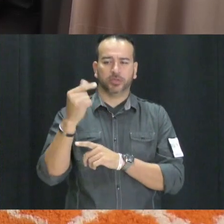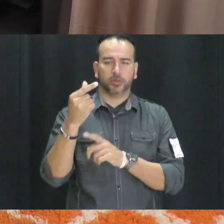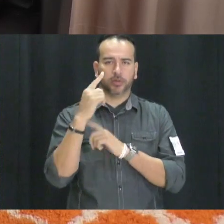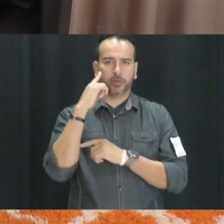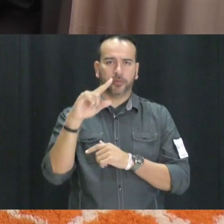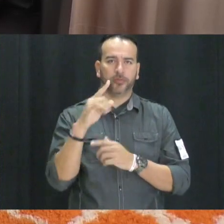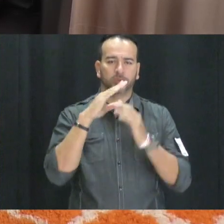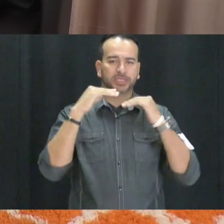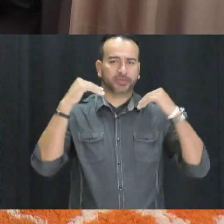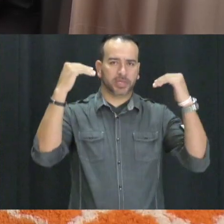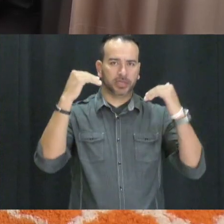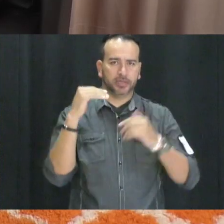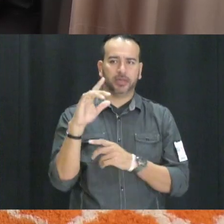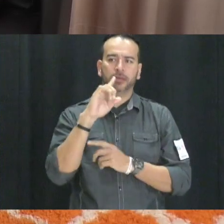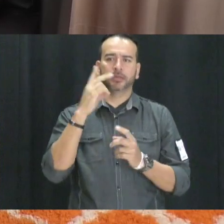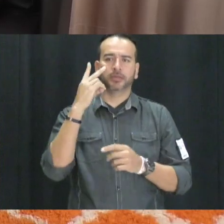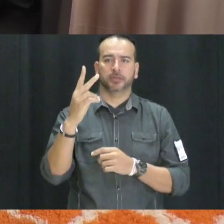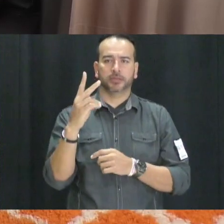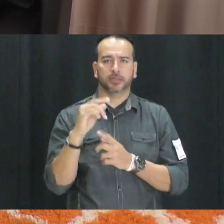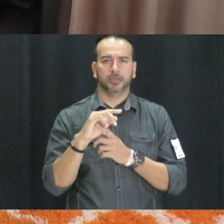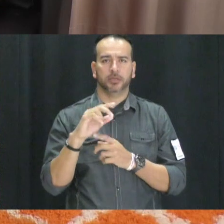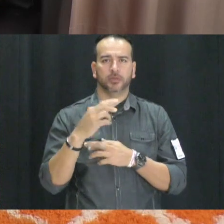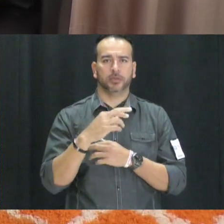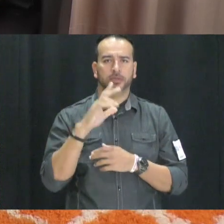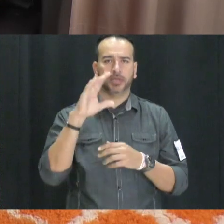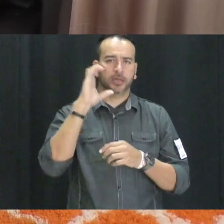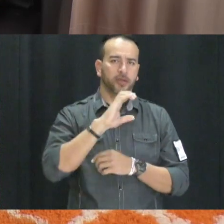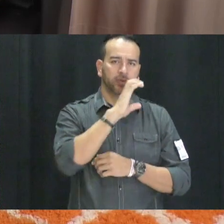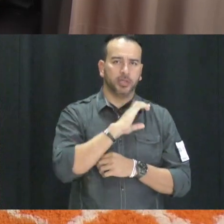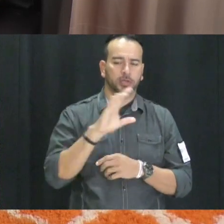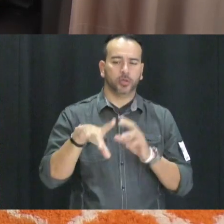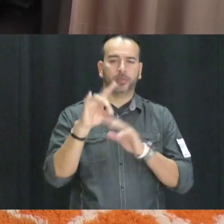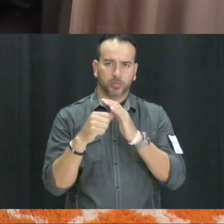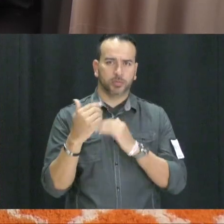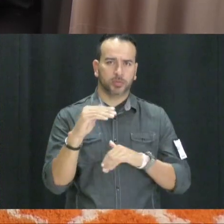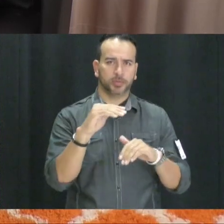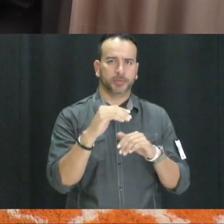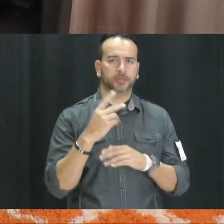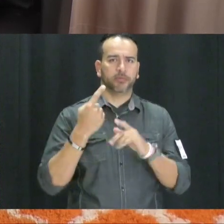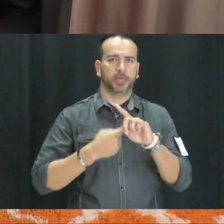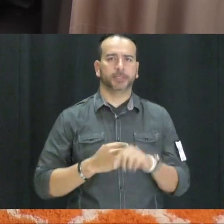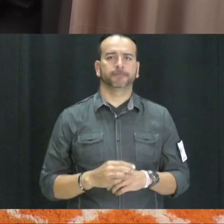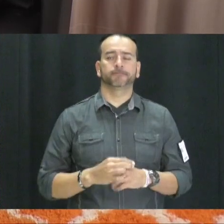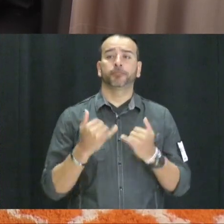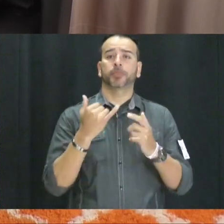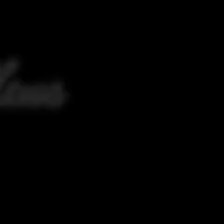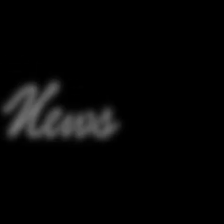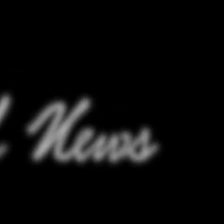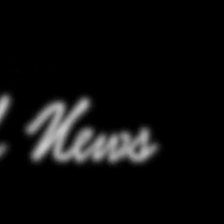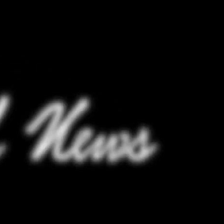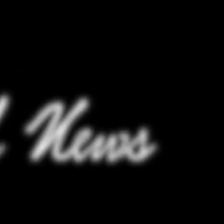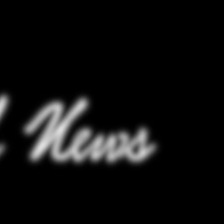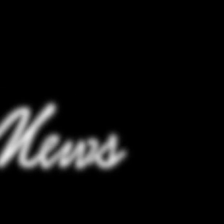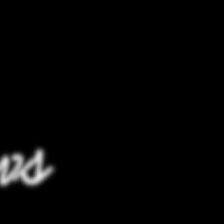a world smile day Andrea see Miss Mitchellman in what in the cafeteria to pick up your prize now to club news with Elias